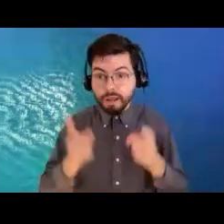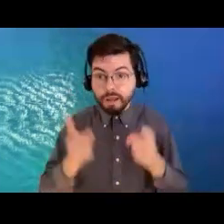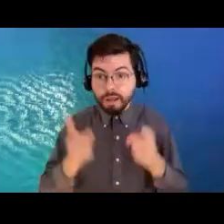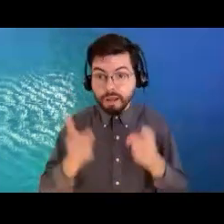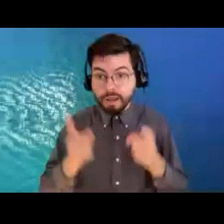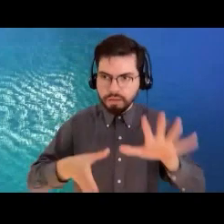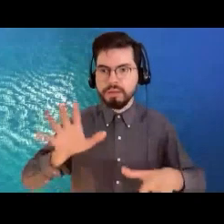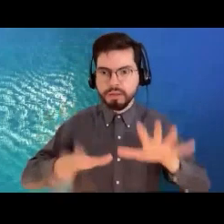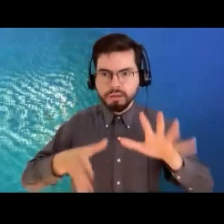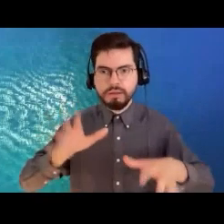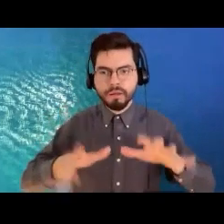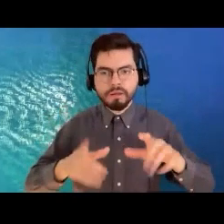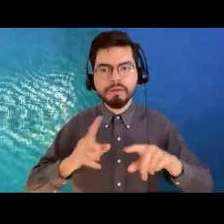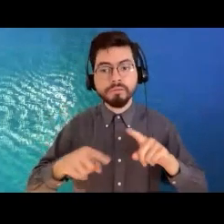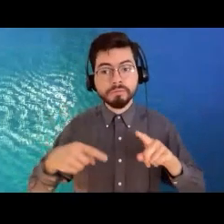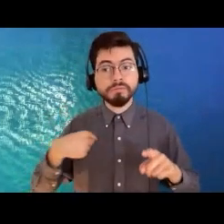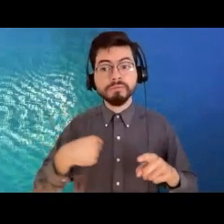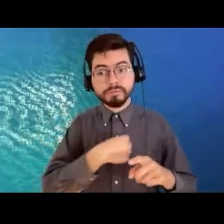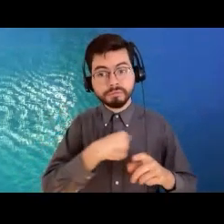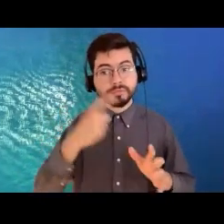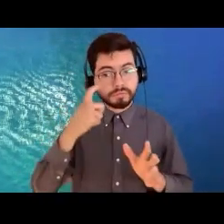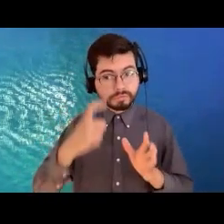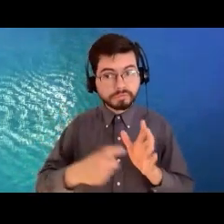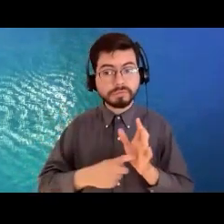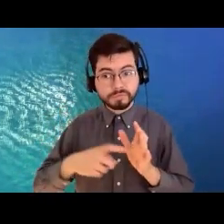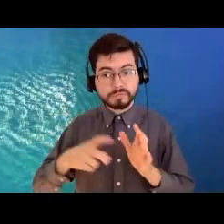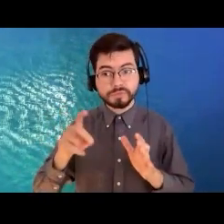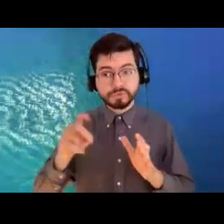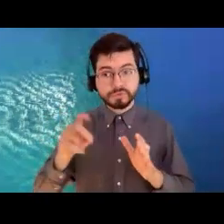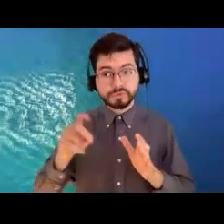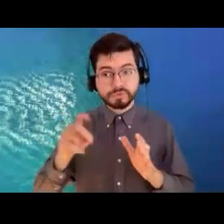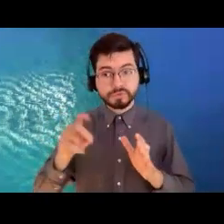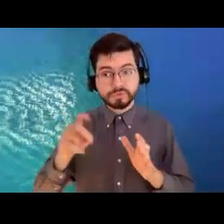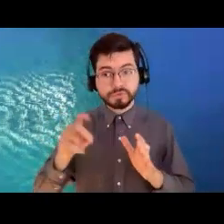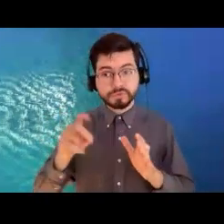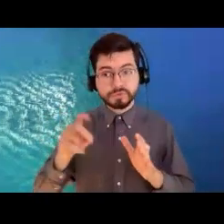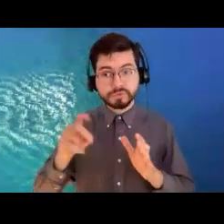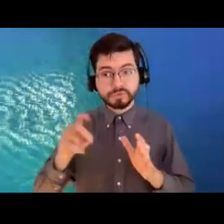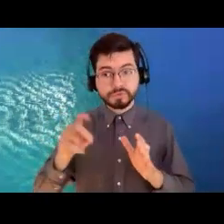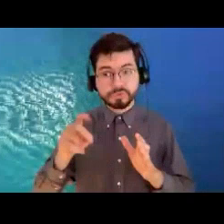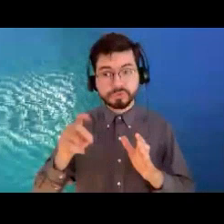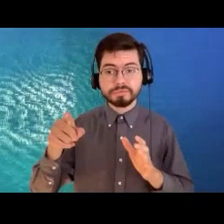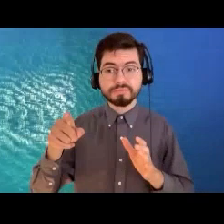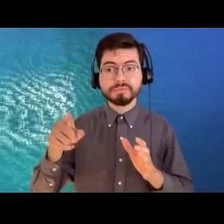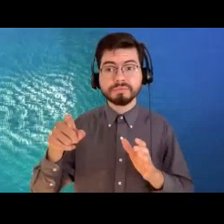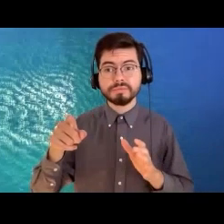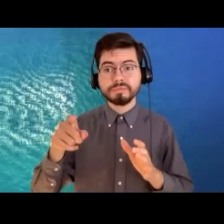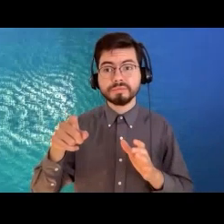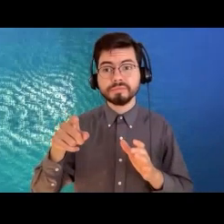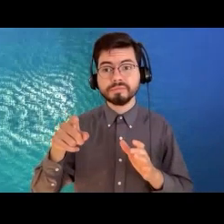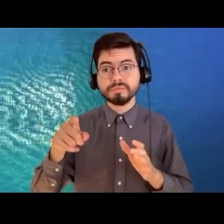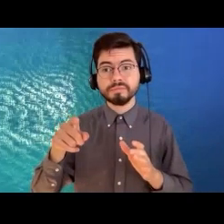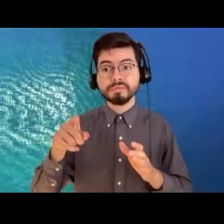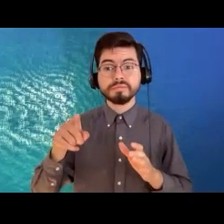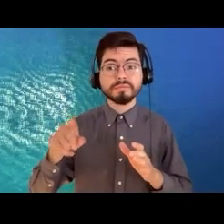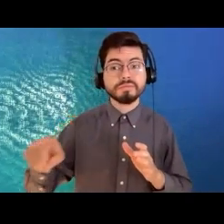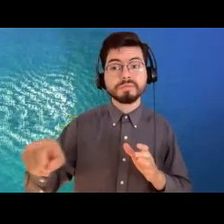we actually do recognize the incredible amount of value you add to our ability to do our